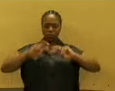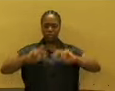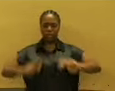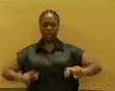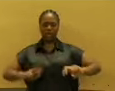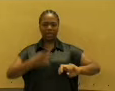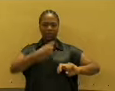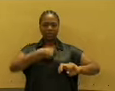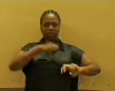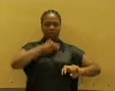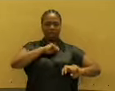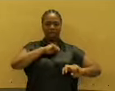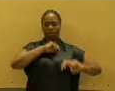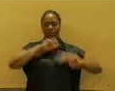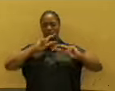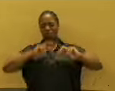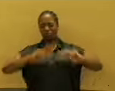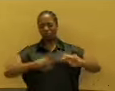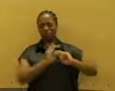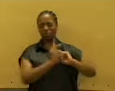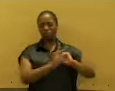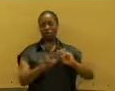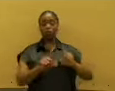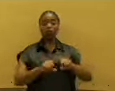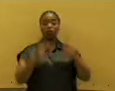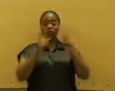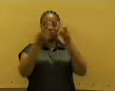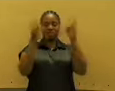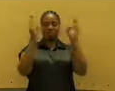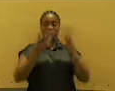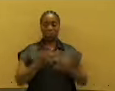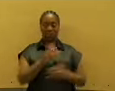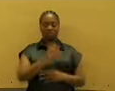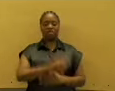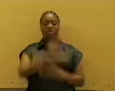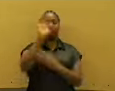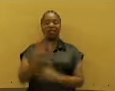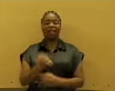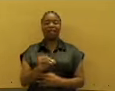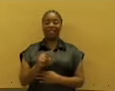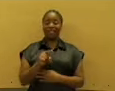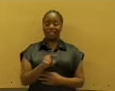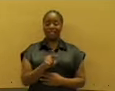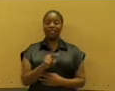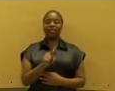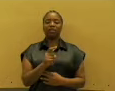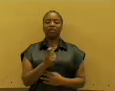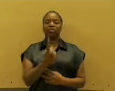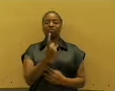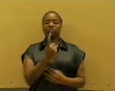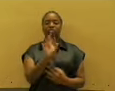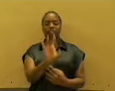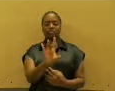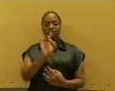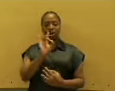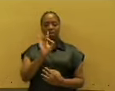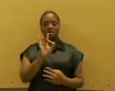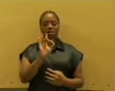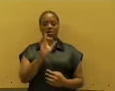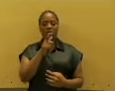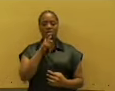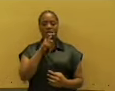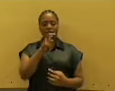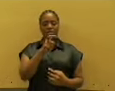students in different universities all over South Africa, and this is one particular comment or issue that was shared,